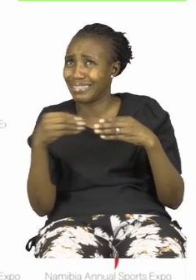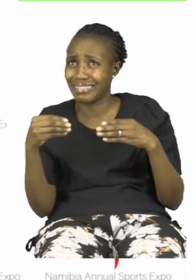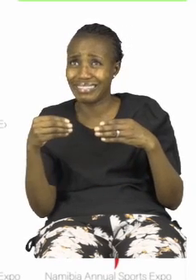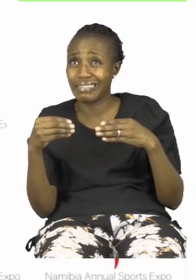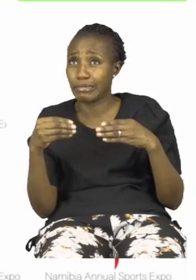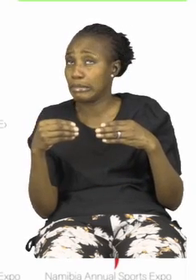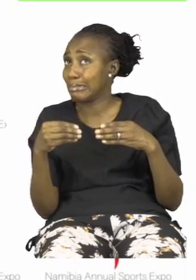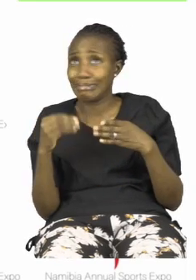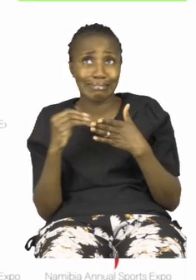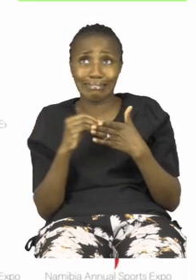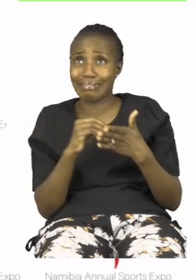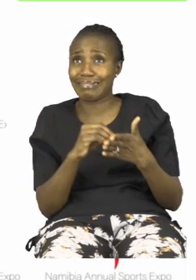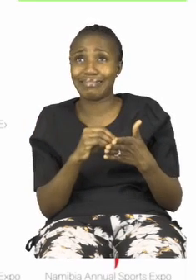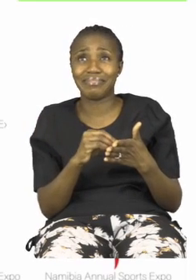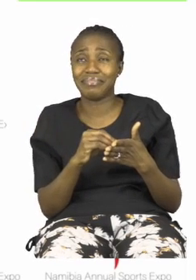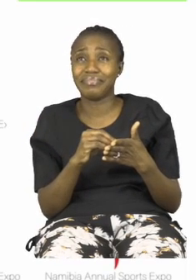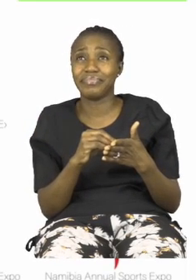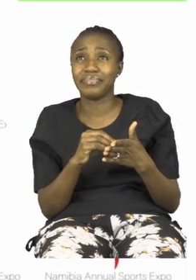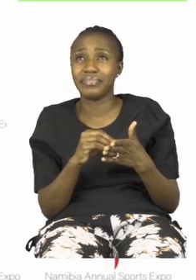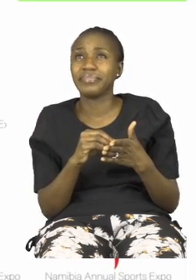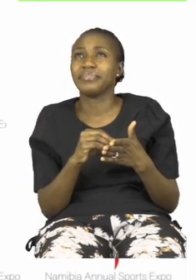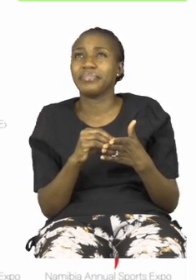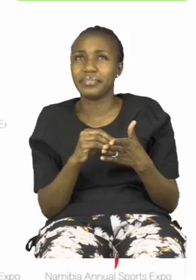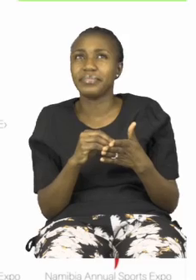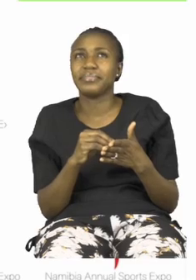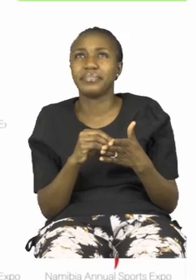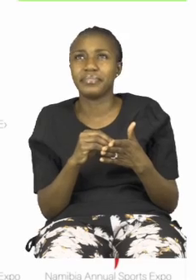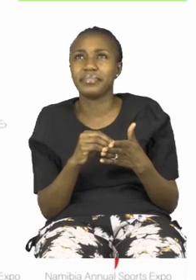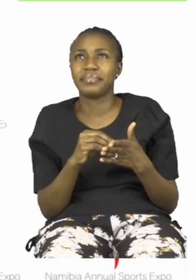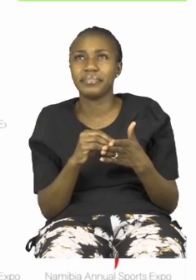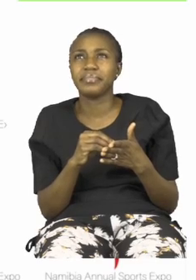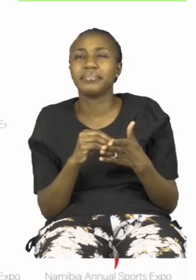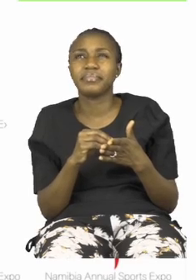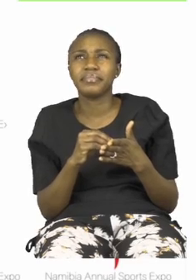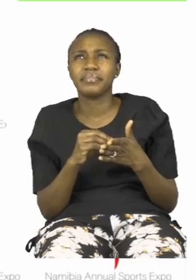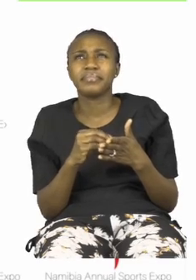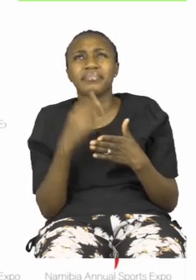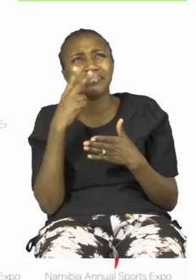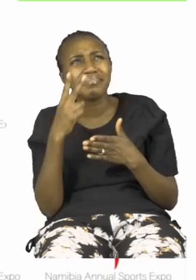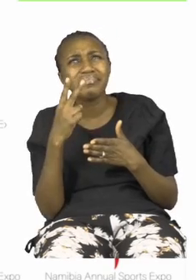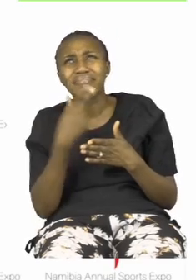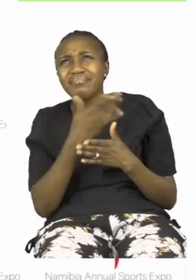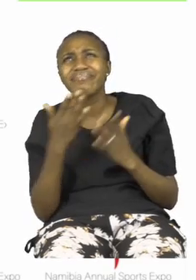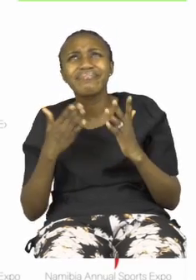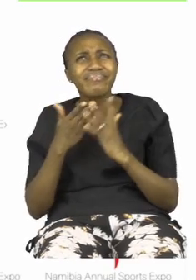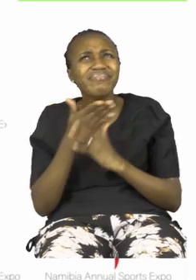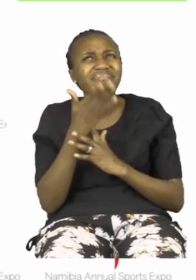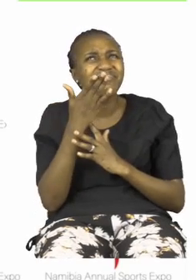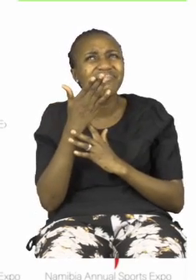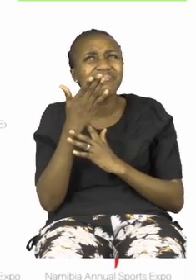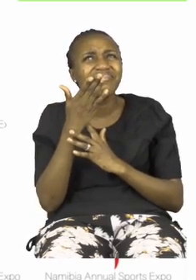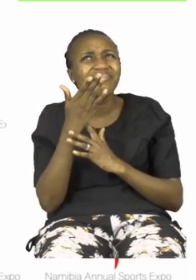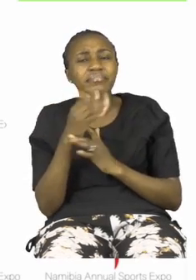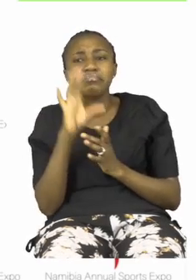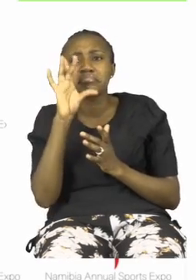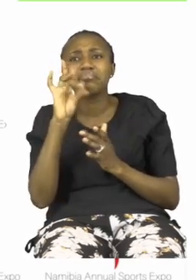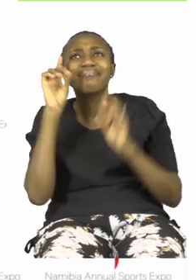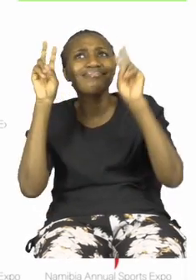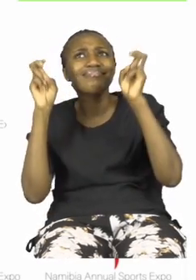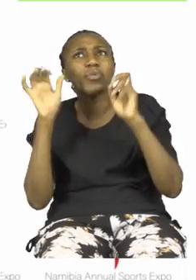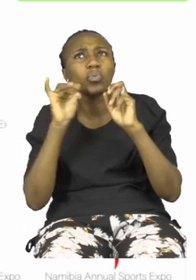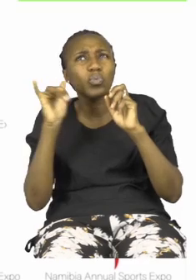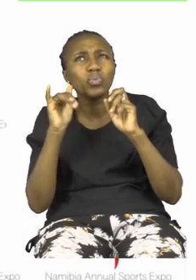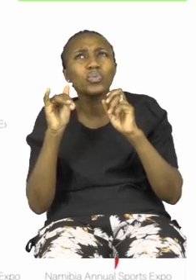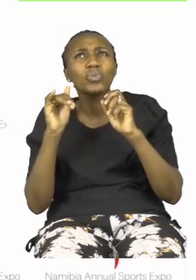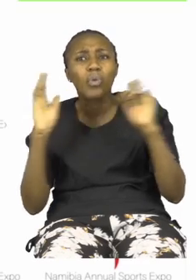everybody. So that is one thing that we're looking at, is the accessibility in terms of what titles we choose and what games we promote in